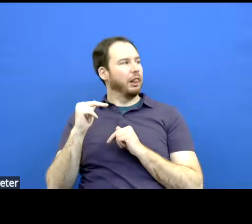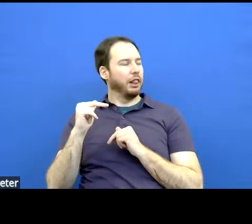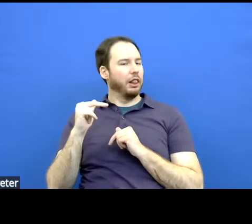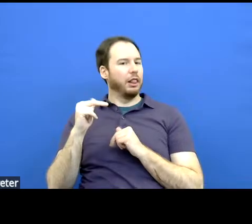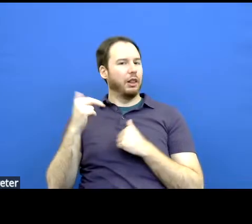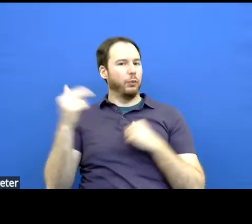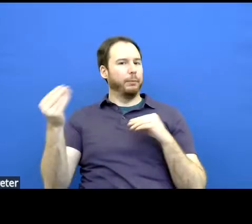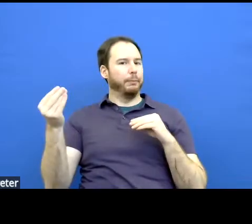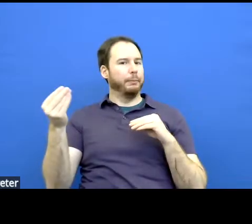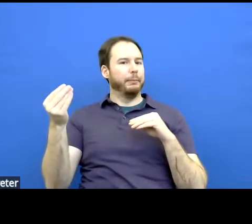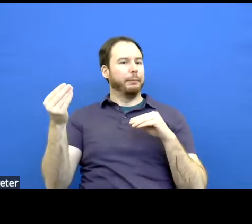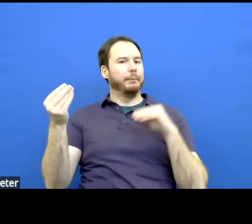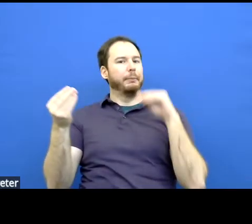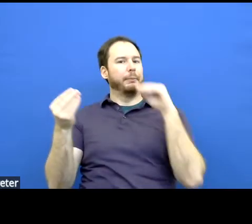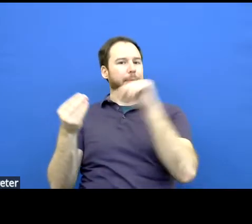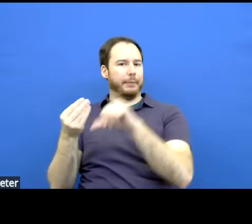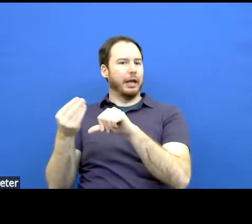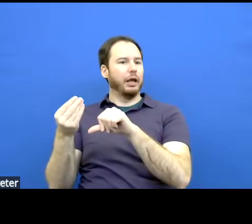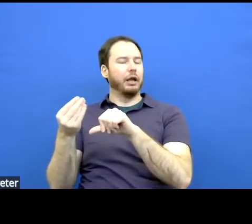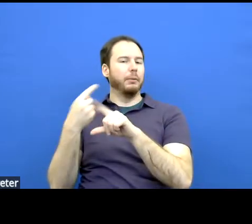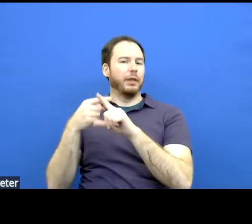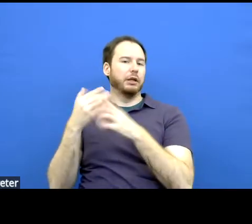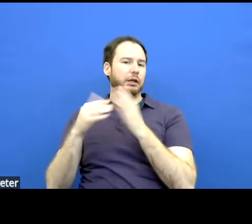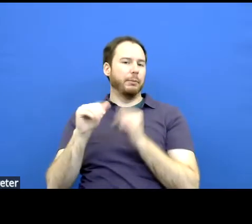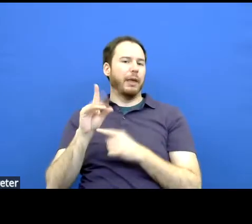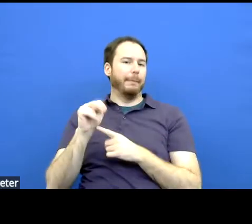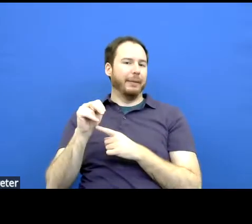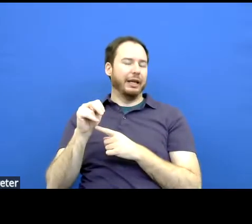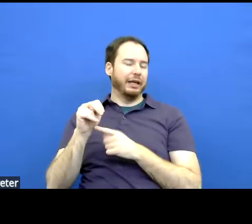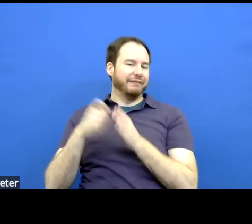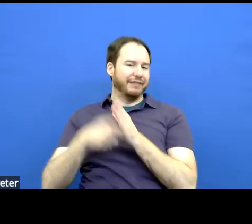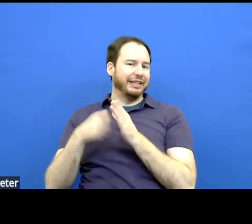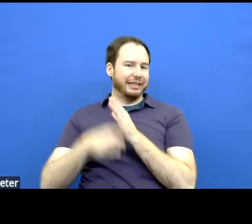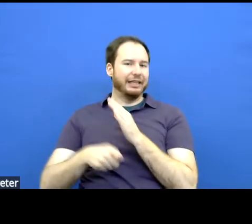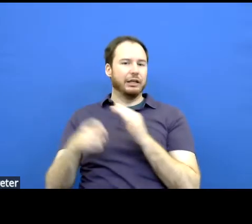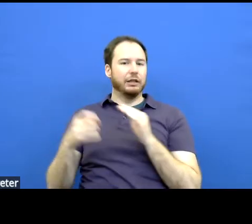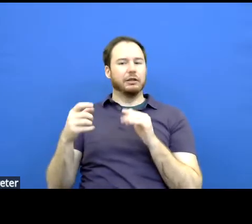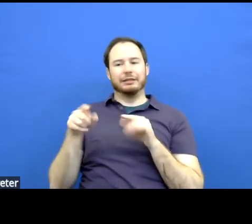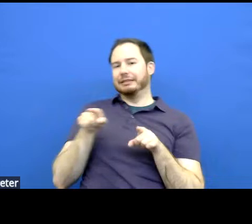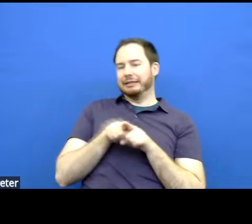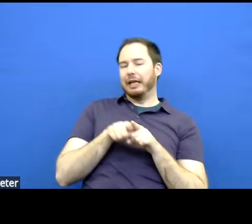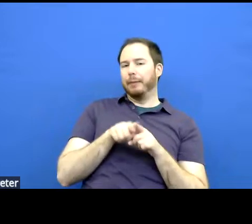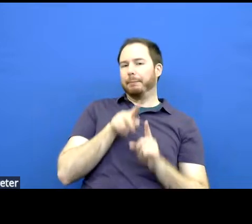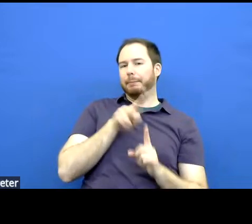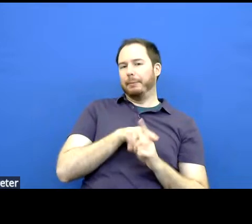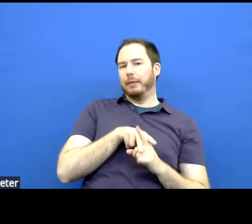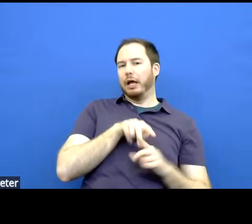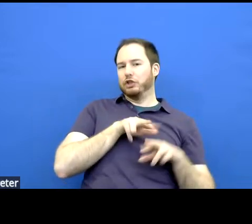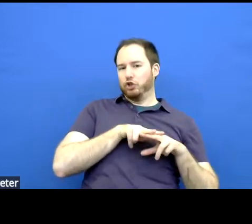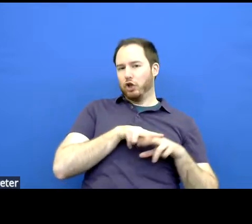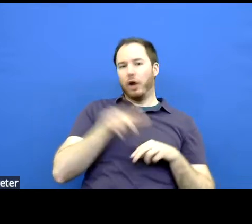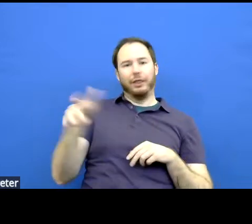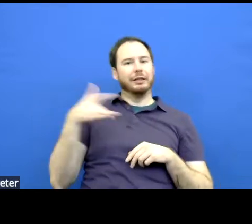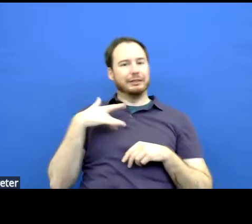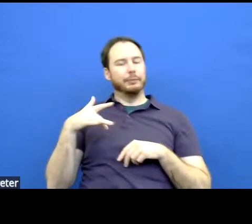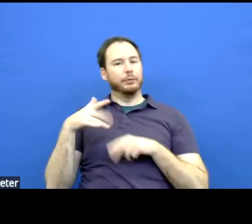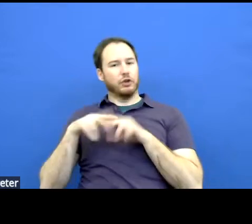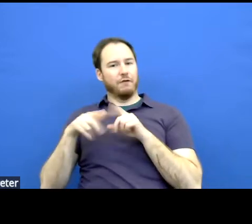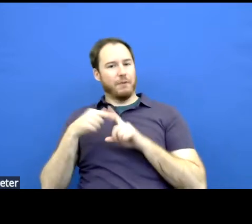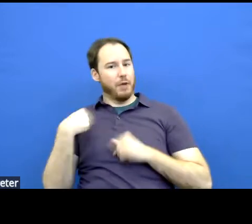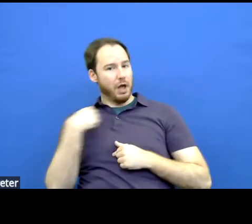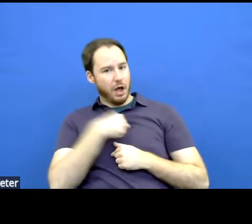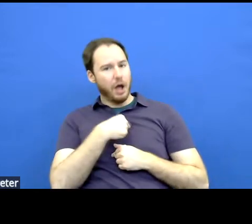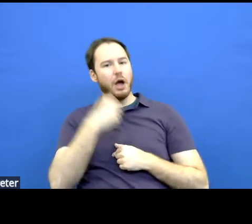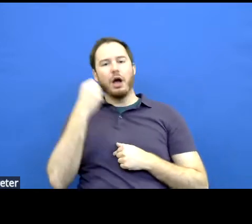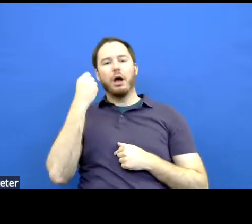We pay their costs plus an administrative fee. So we're doing the same thing with the salt. They've been getting their road salt from us. We've just